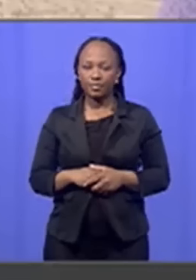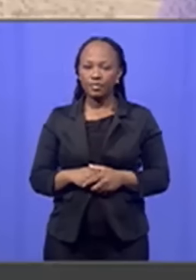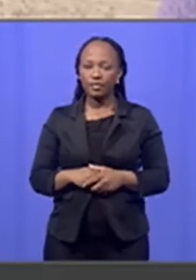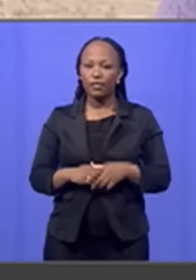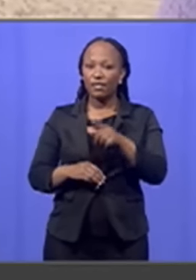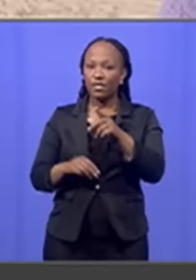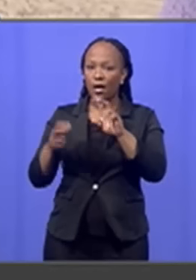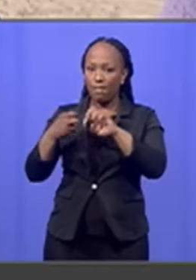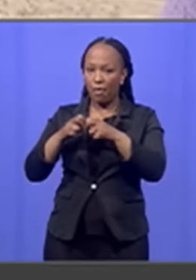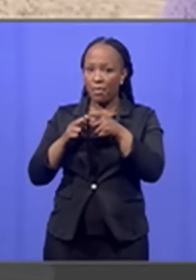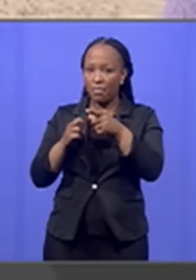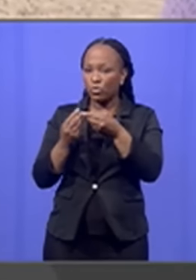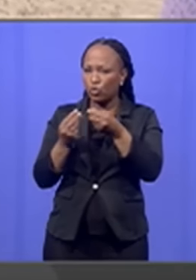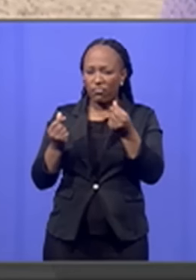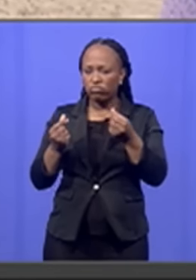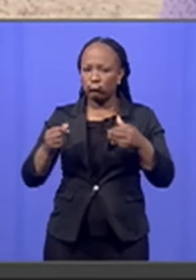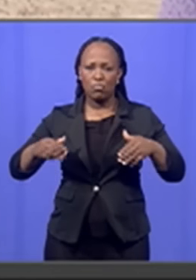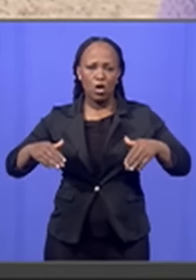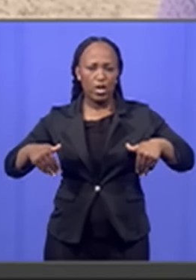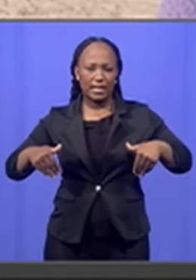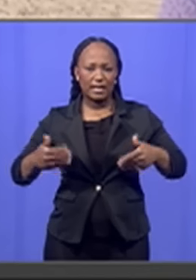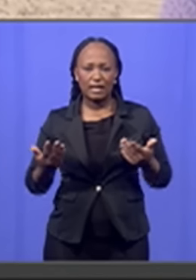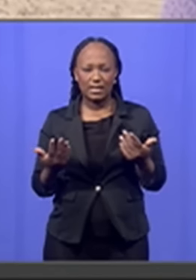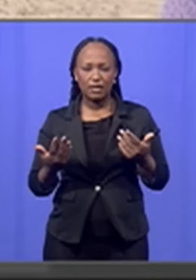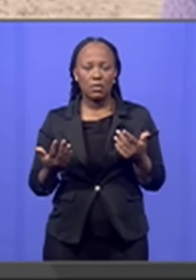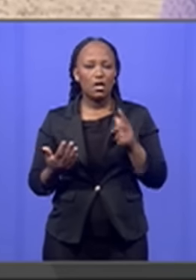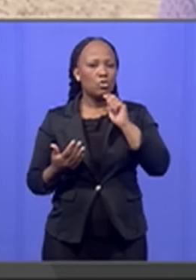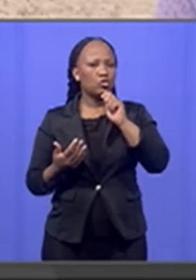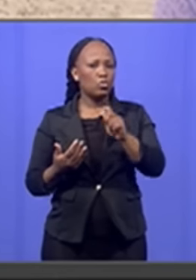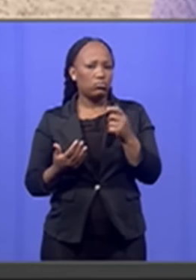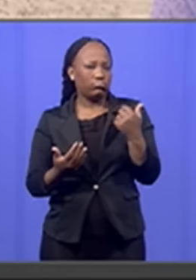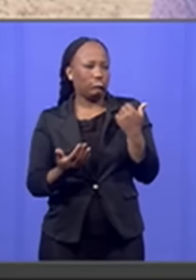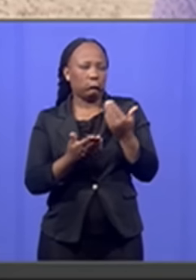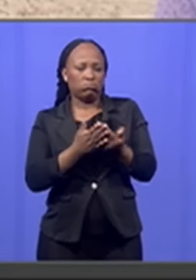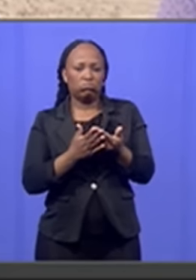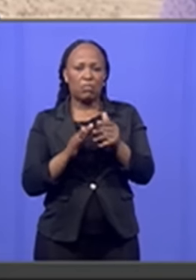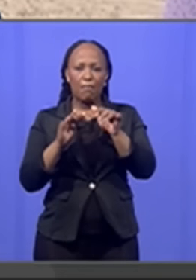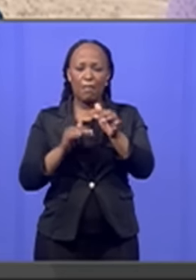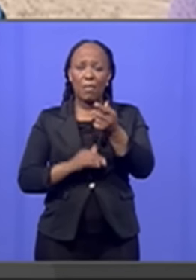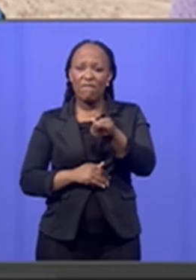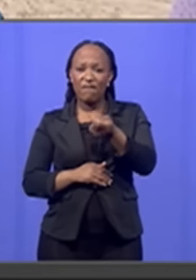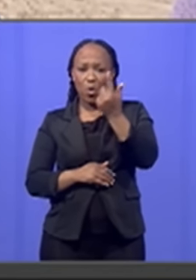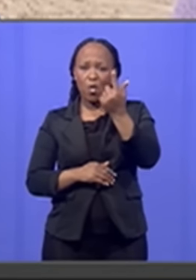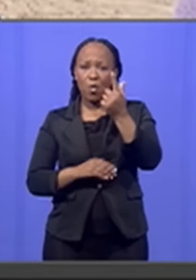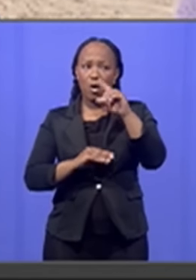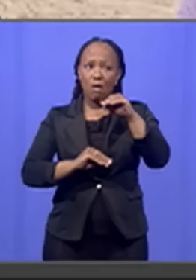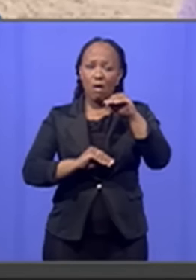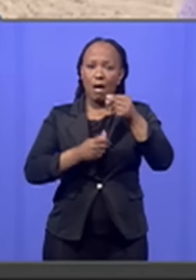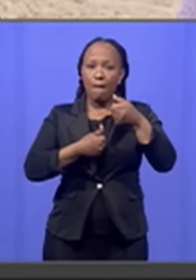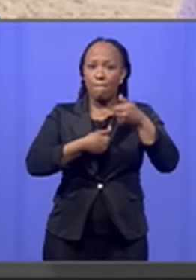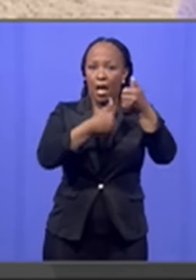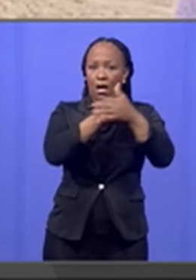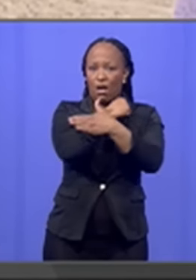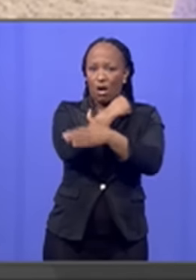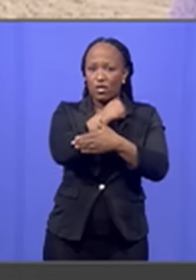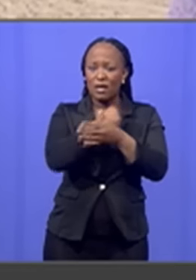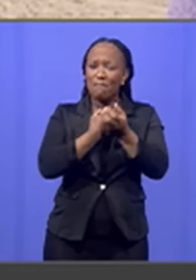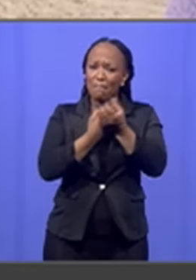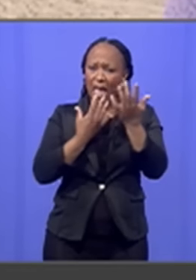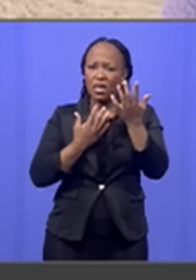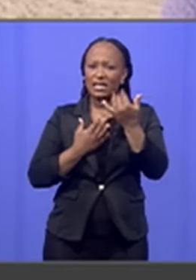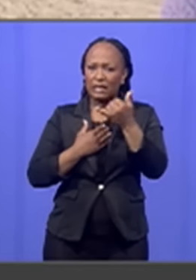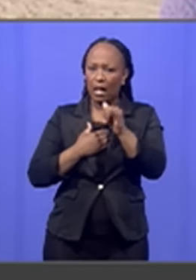because, truly speaking, you have had only a few people leave the country. Majority of them are still here.